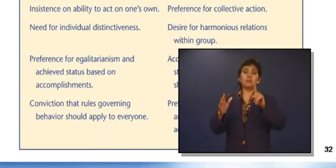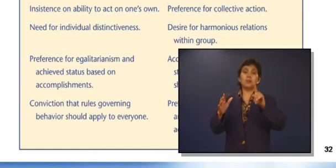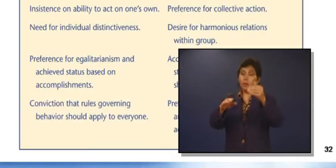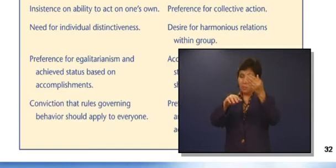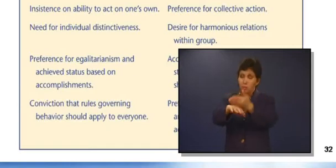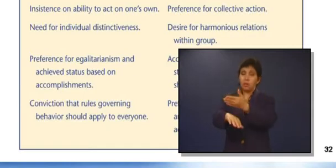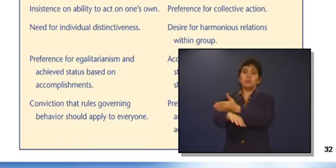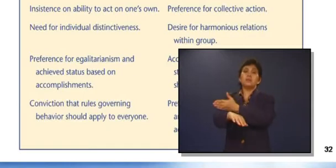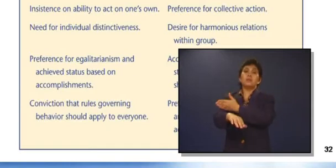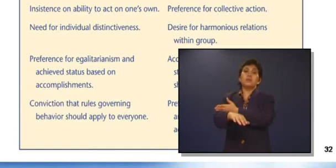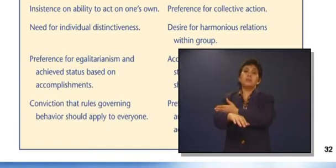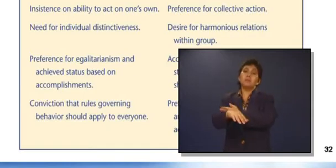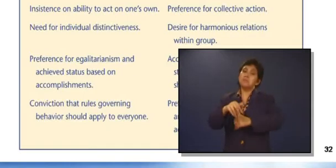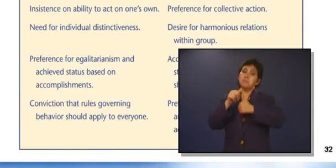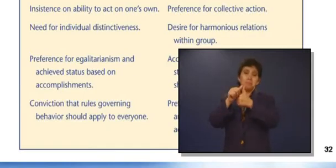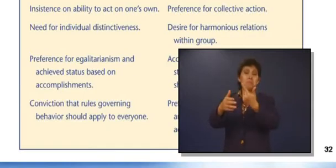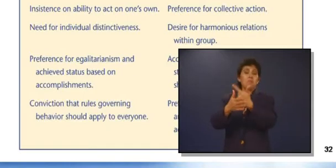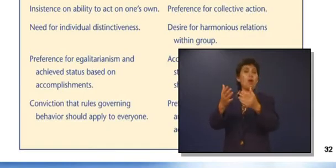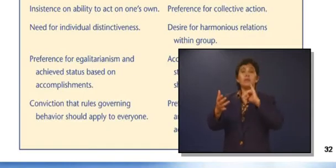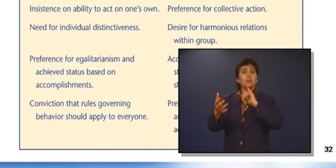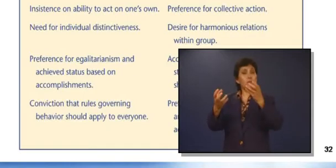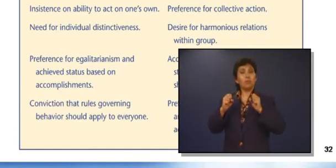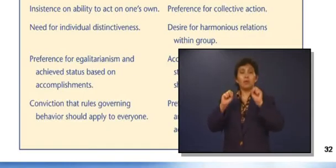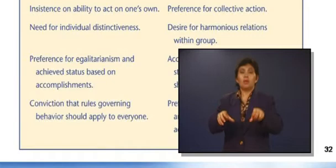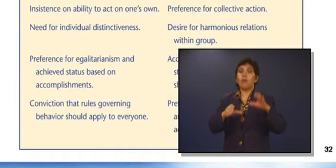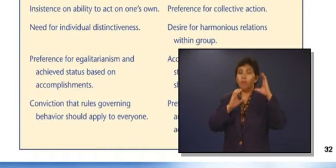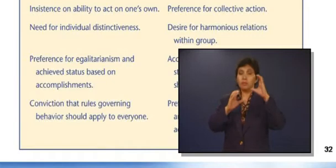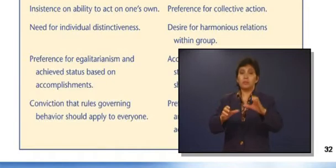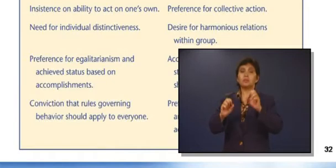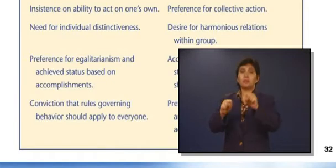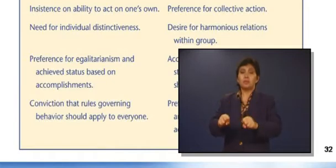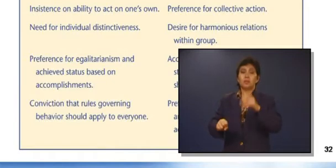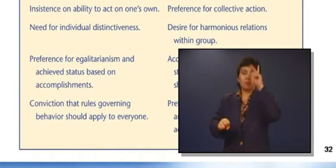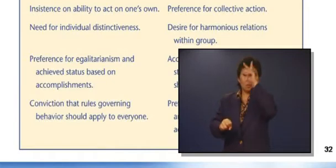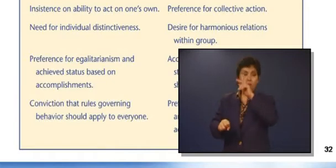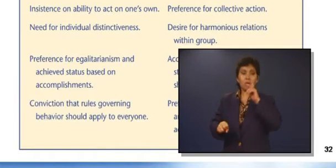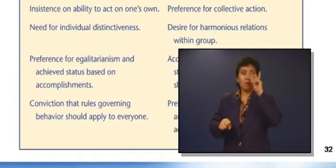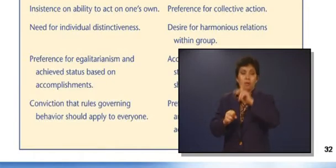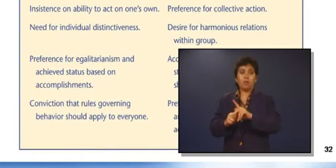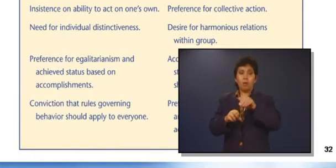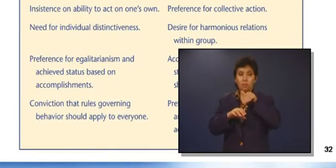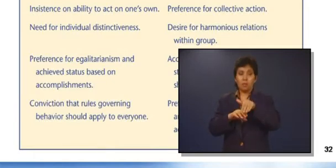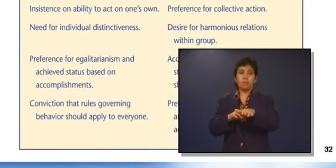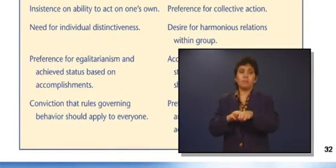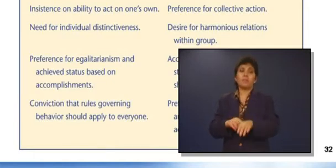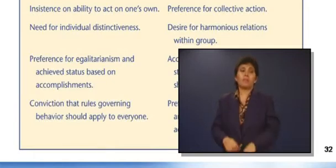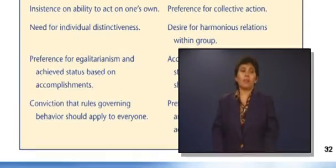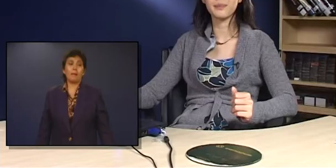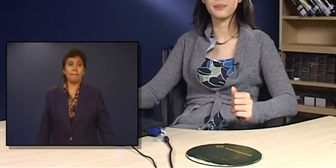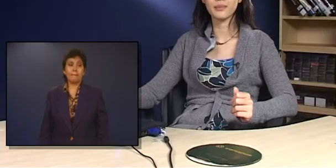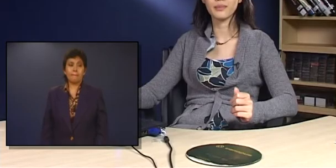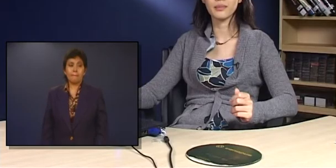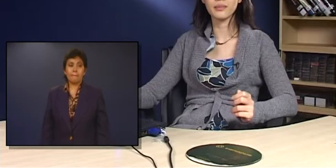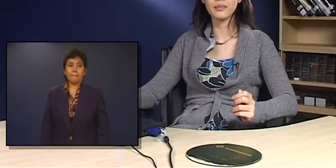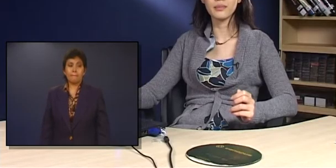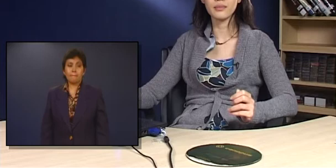nihilism, and achieved status based on accomplishment, and conviction that rules governing behavior should apply to everyone.